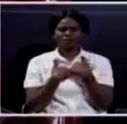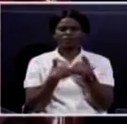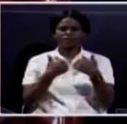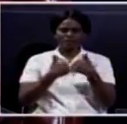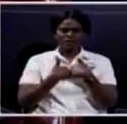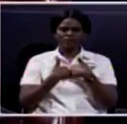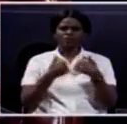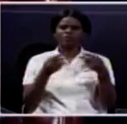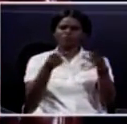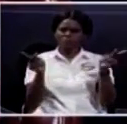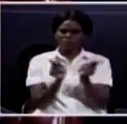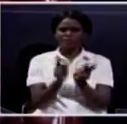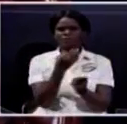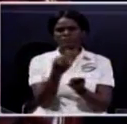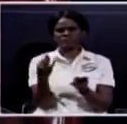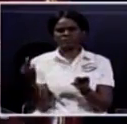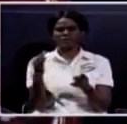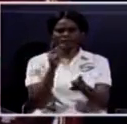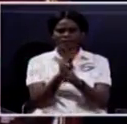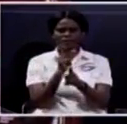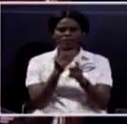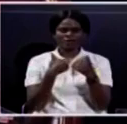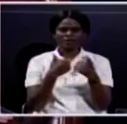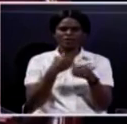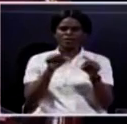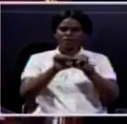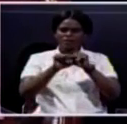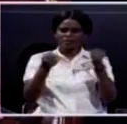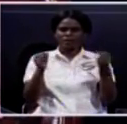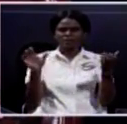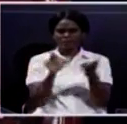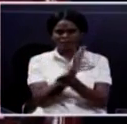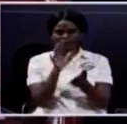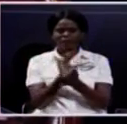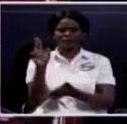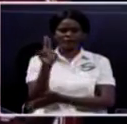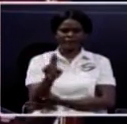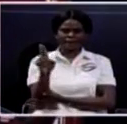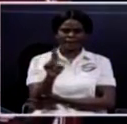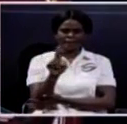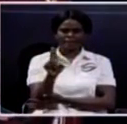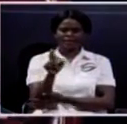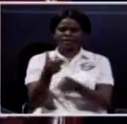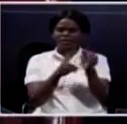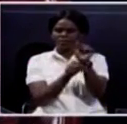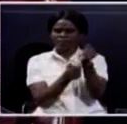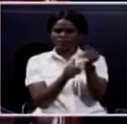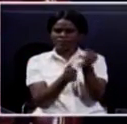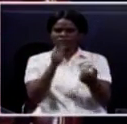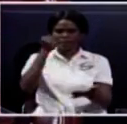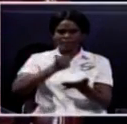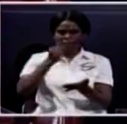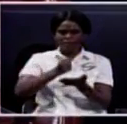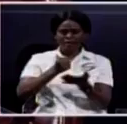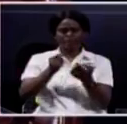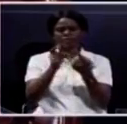have storage facilities. If breakfast, you use sample, you use